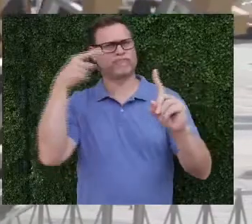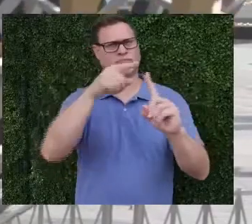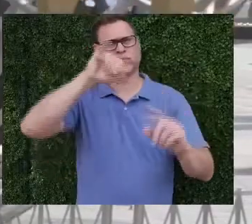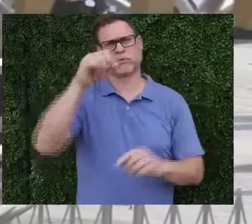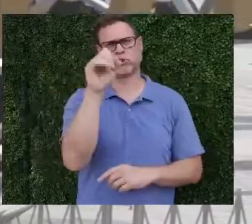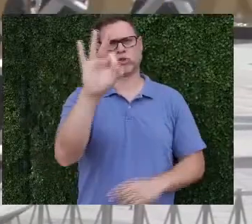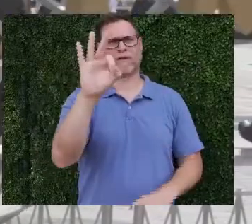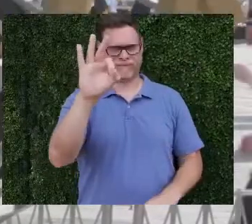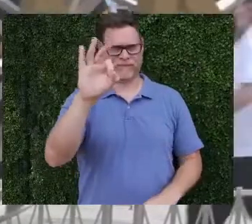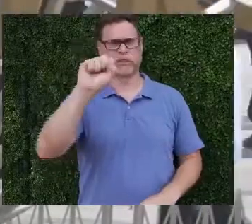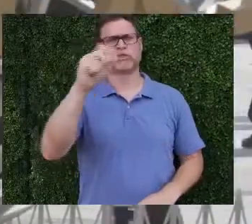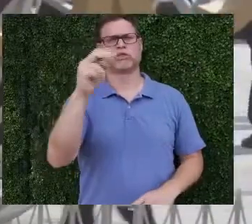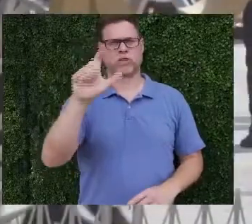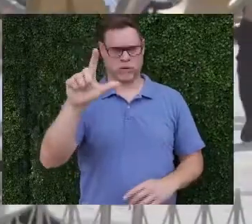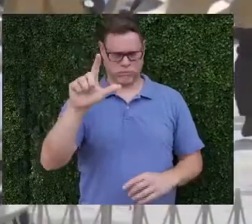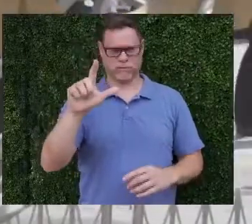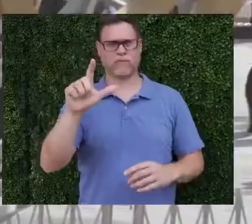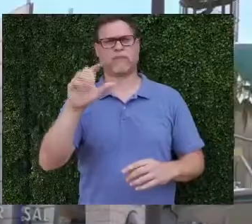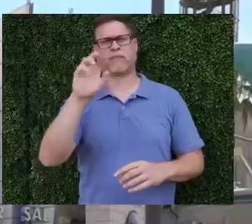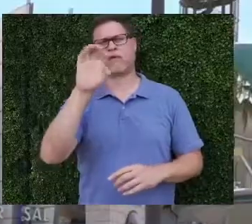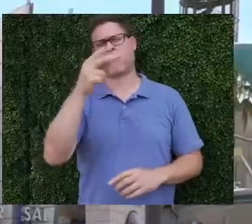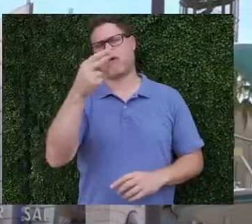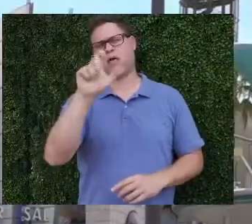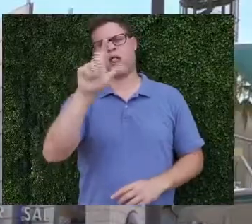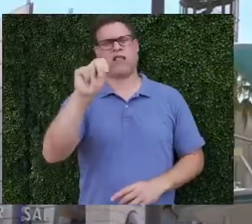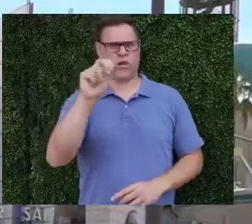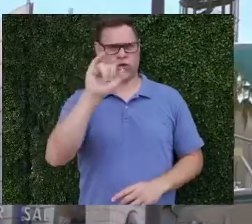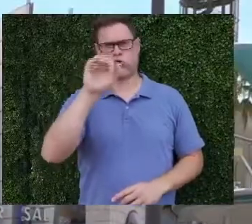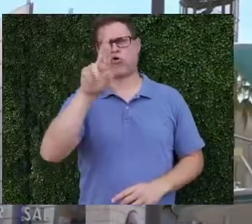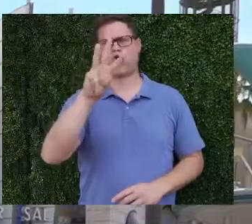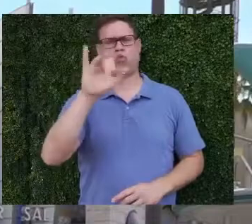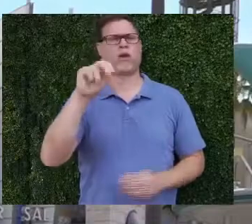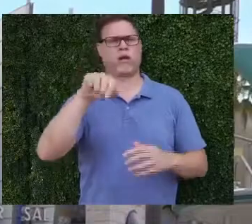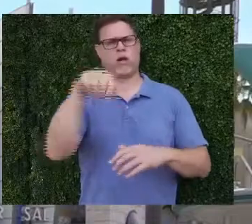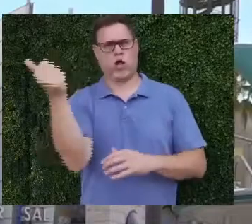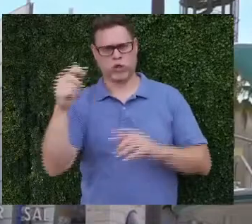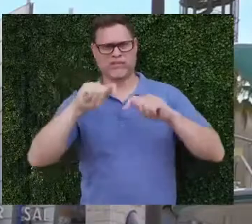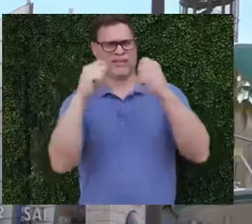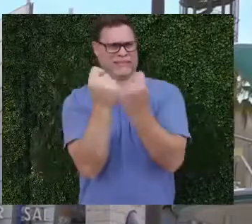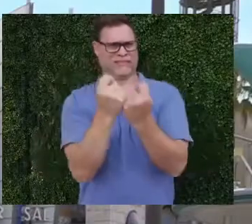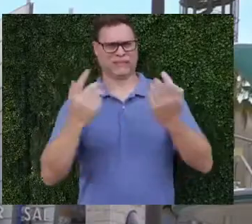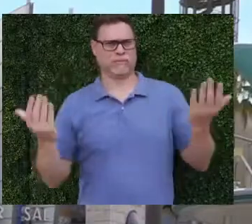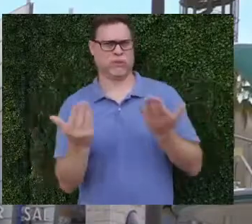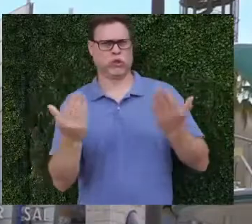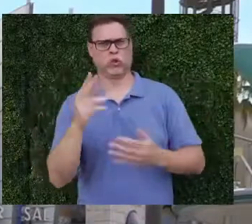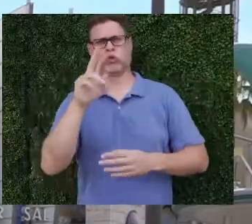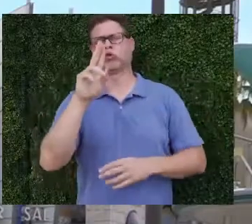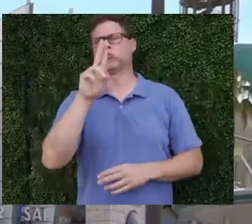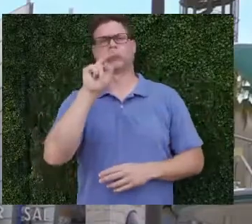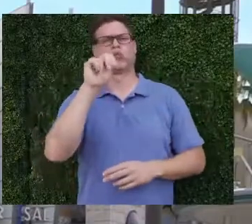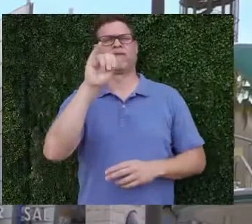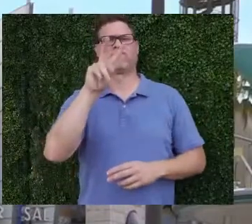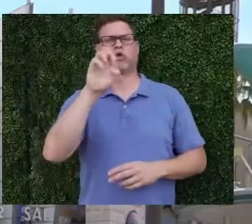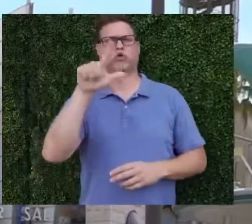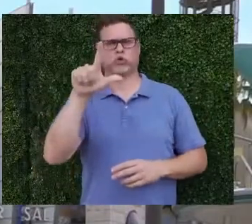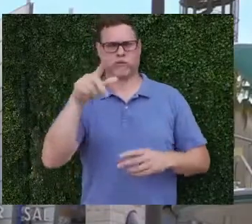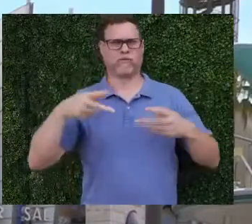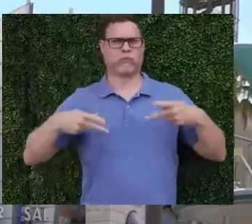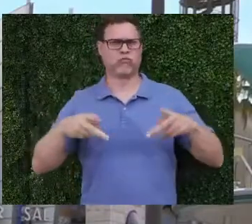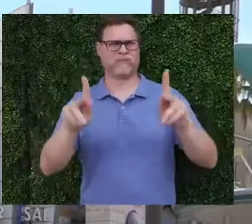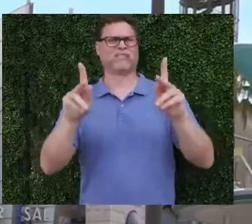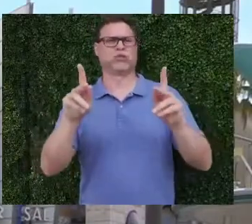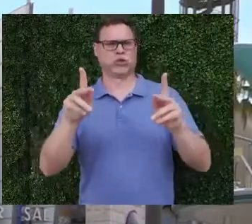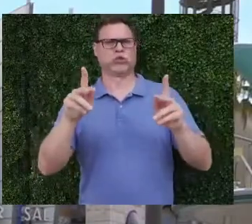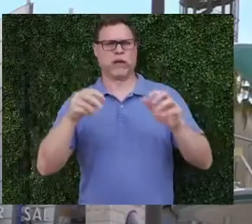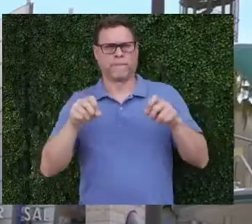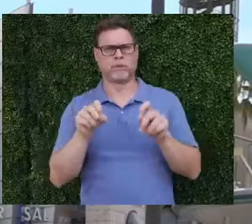Shell, to Helen Irwin, others, and the team here at Universal for the privilege and opportunity to